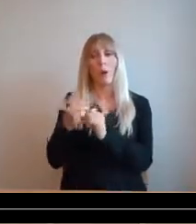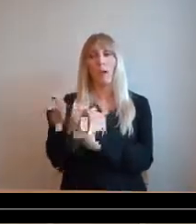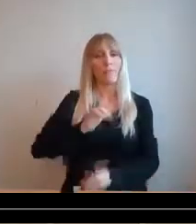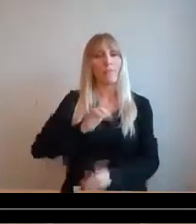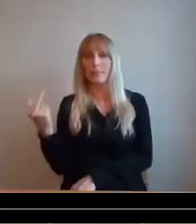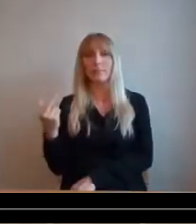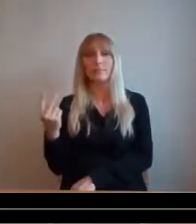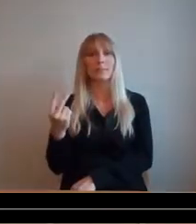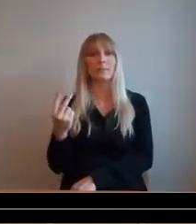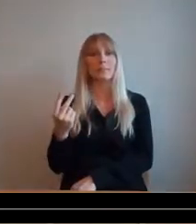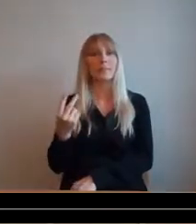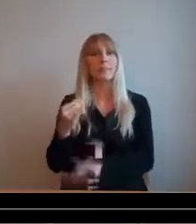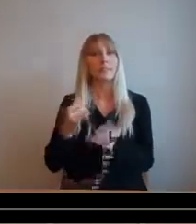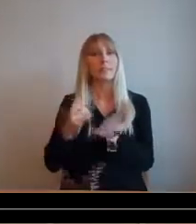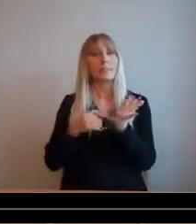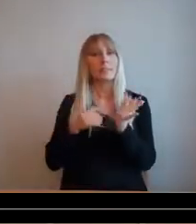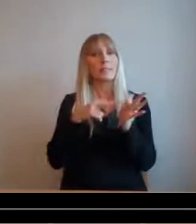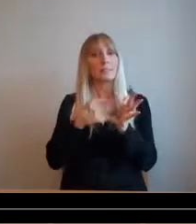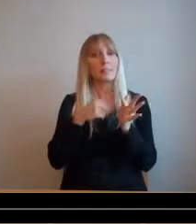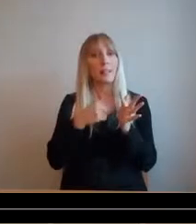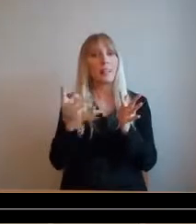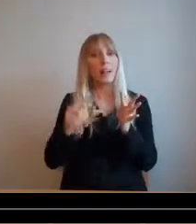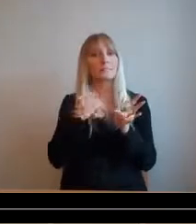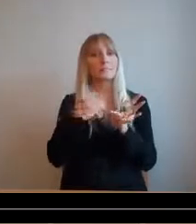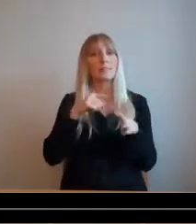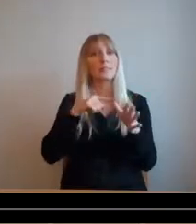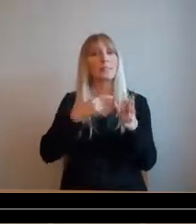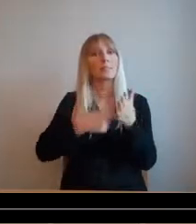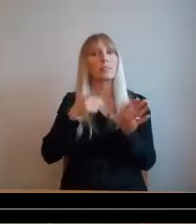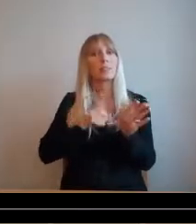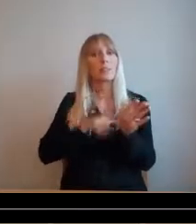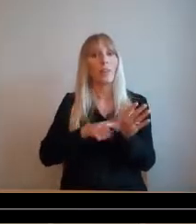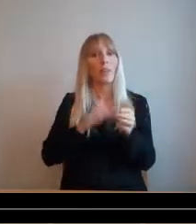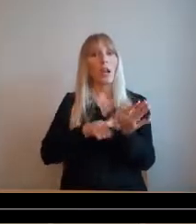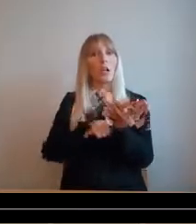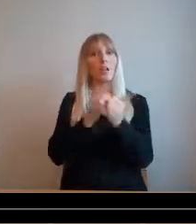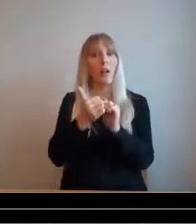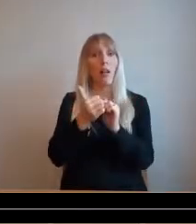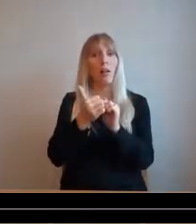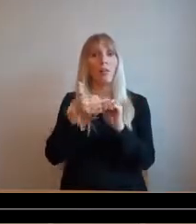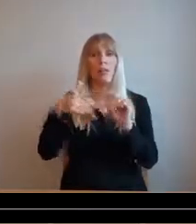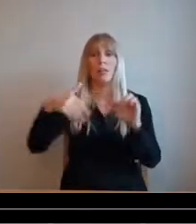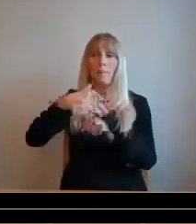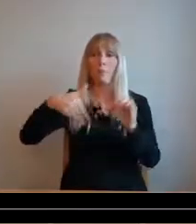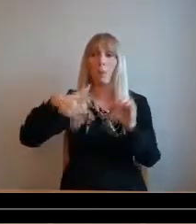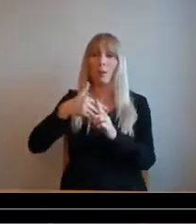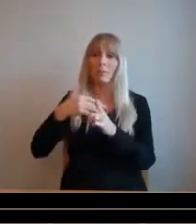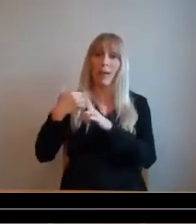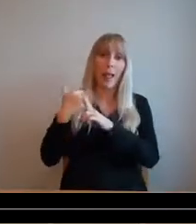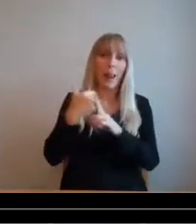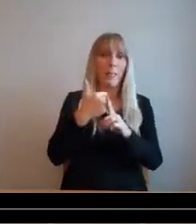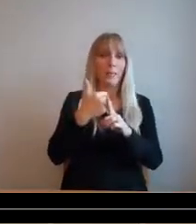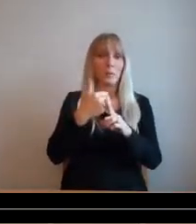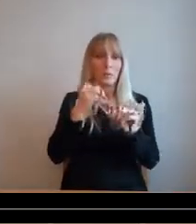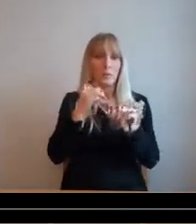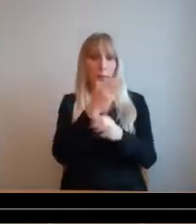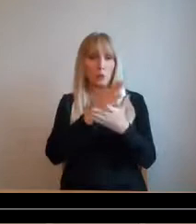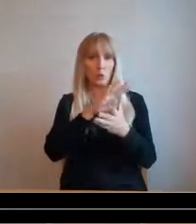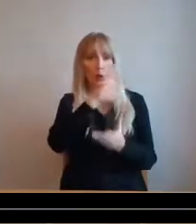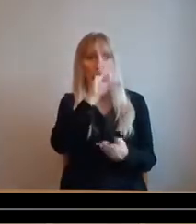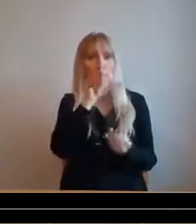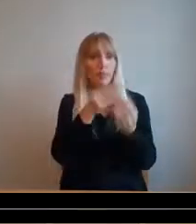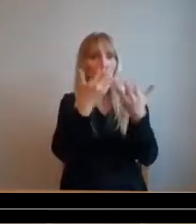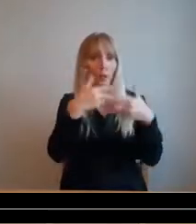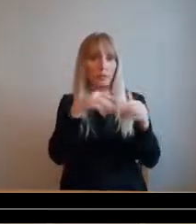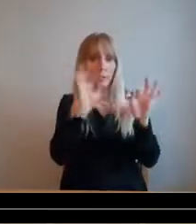colleagues, Steve and Gary, and our colleagues in the back room who've helped make the technology work. I want to thank you all very